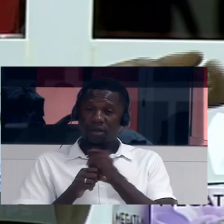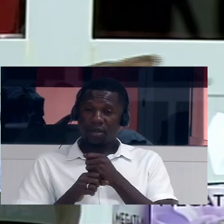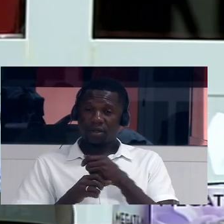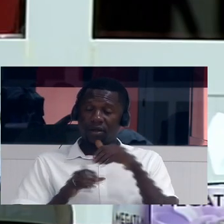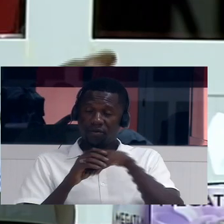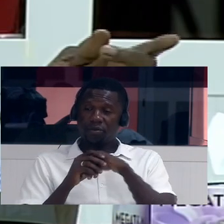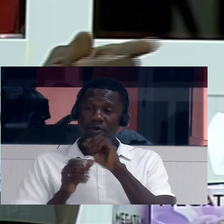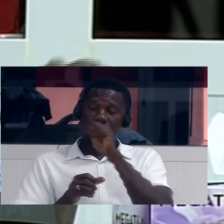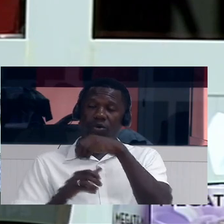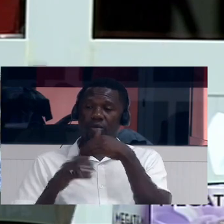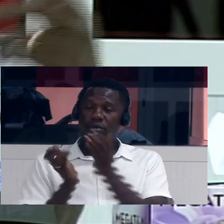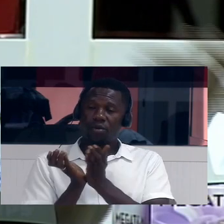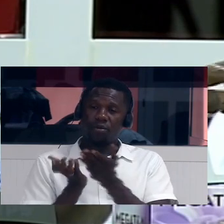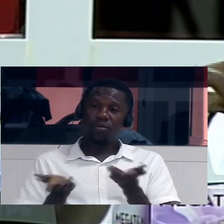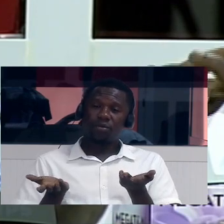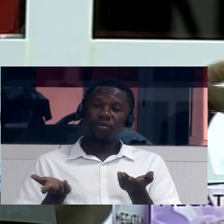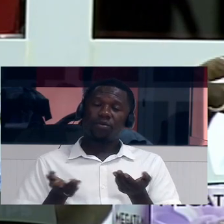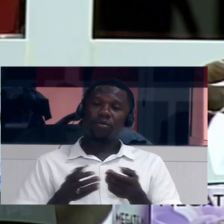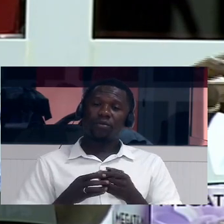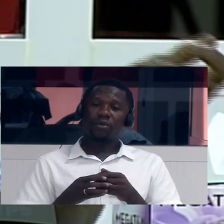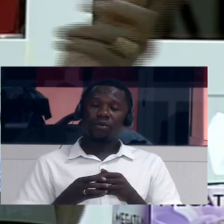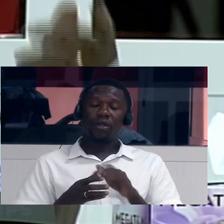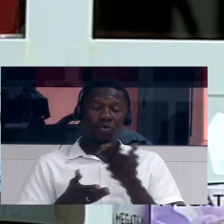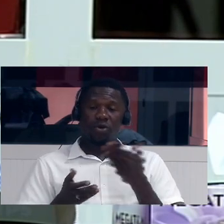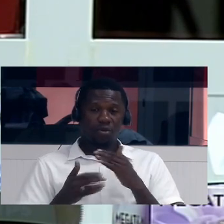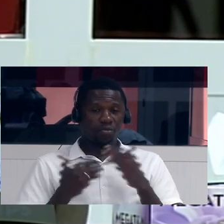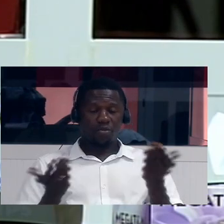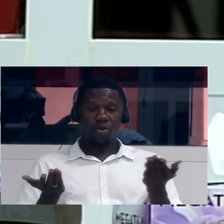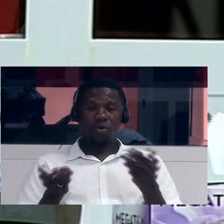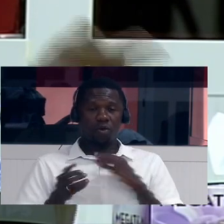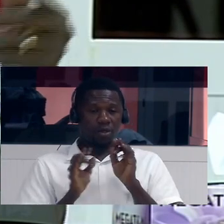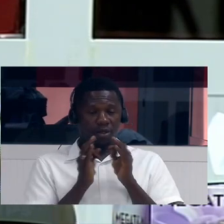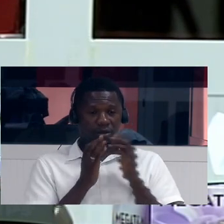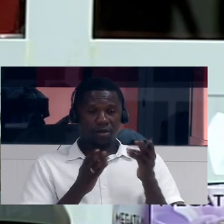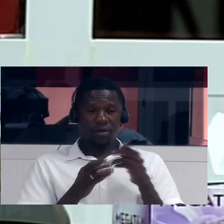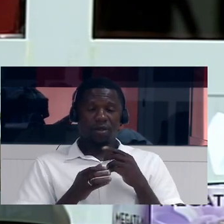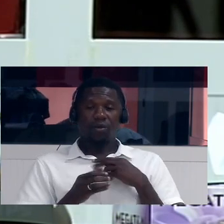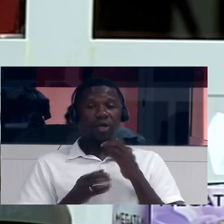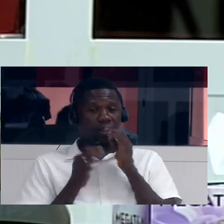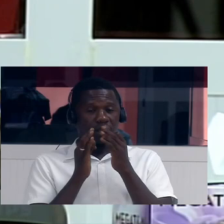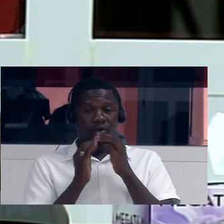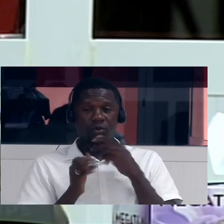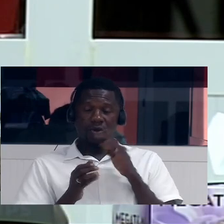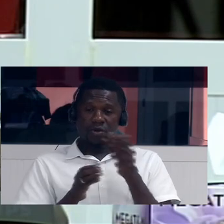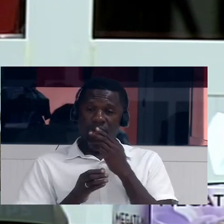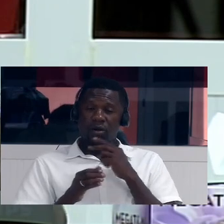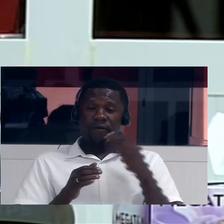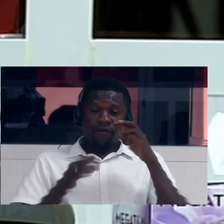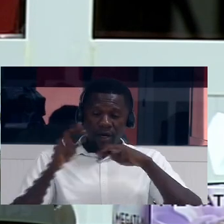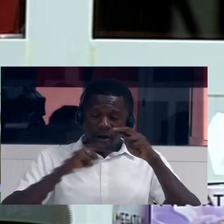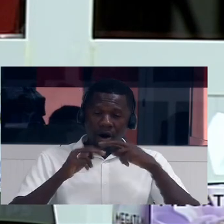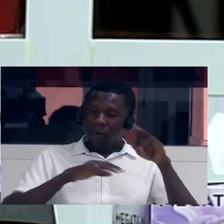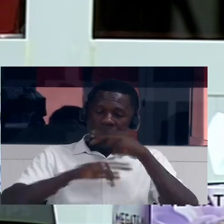But if I may come in here, that is all the more why I said to you, because I said I was going to go to the bottom of this matter.